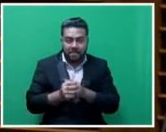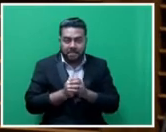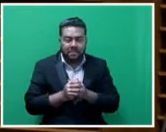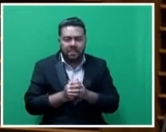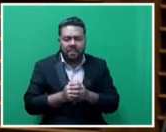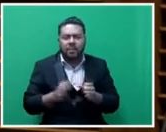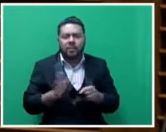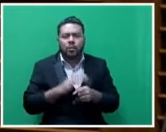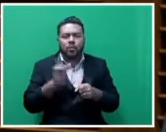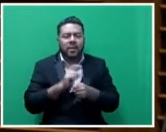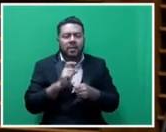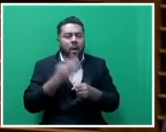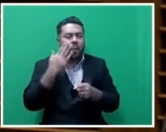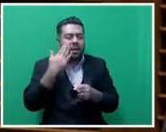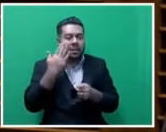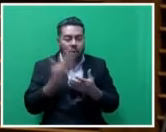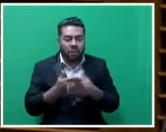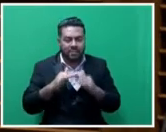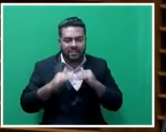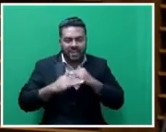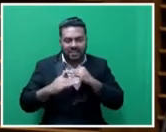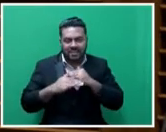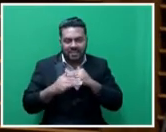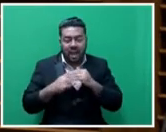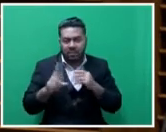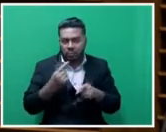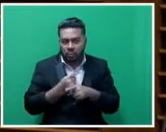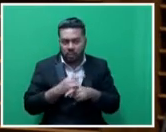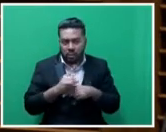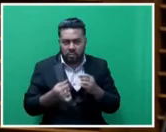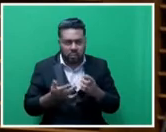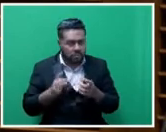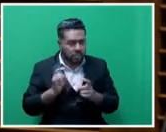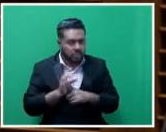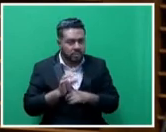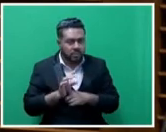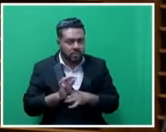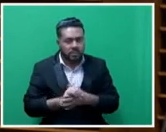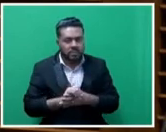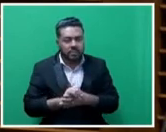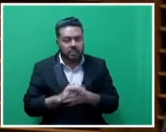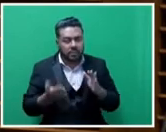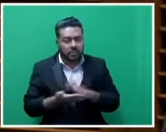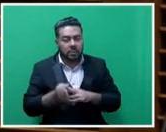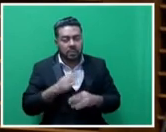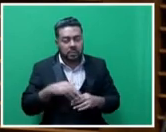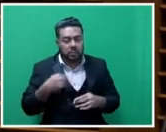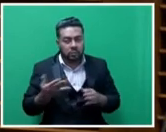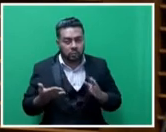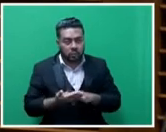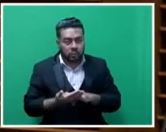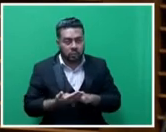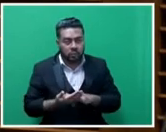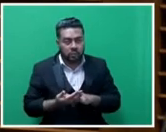sectors to create awareness on these particular standards. I've highlighted the key initiatives that the DNTMS under the Ministry undertakes to ensure that